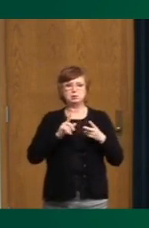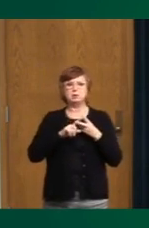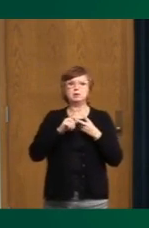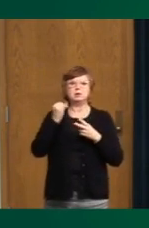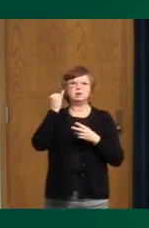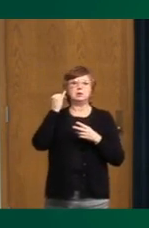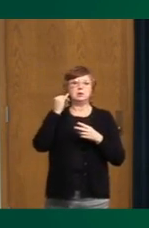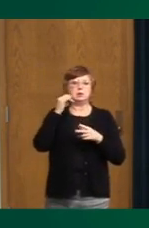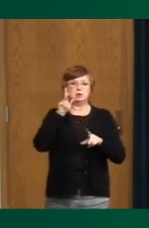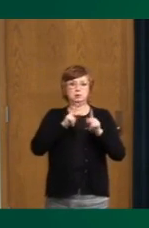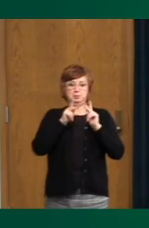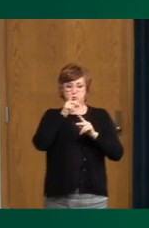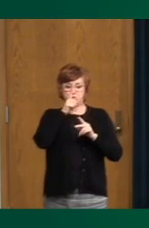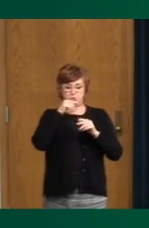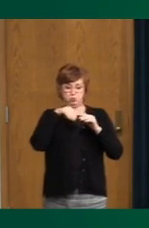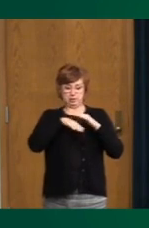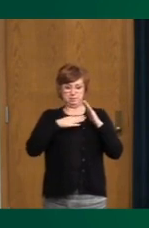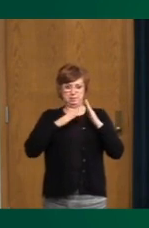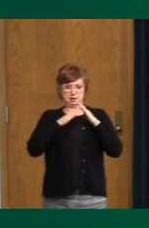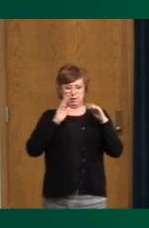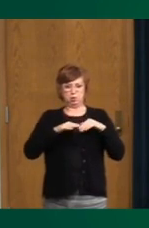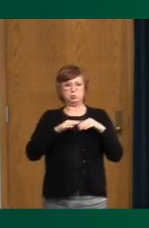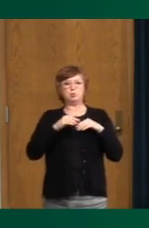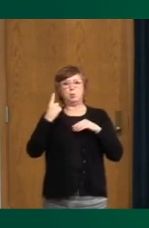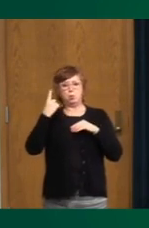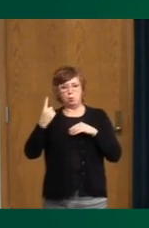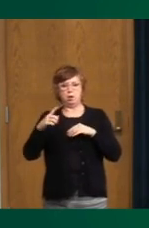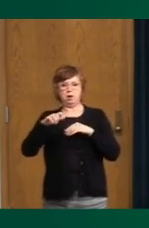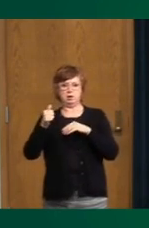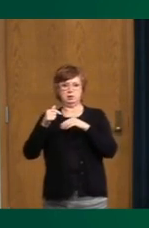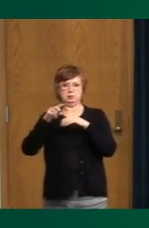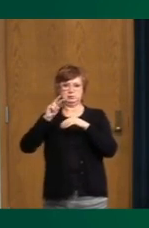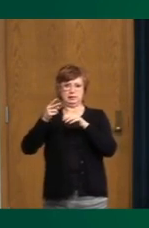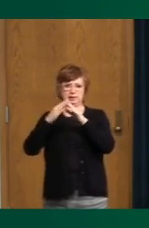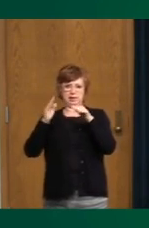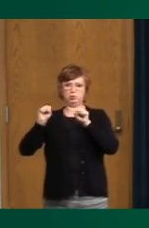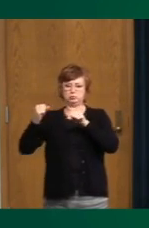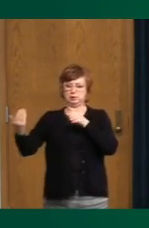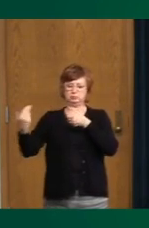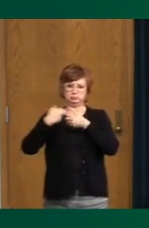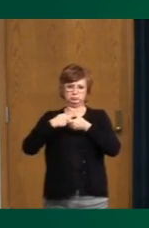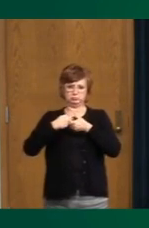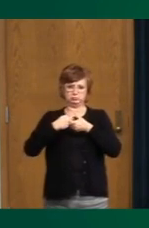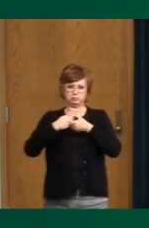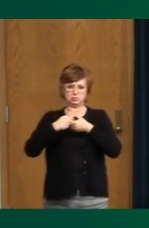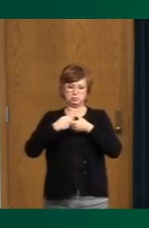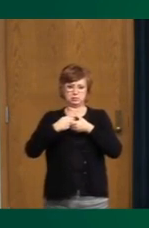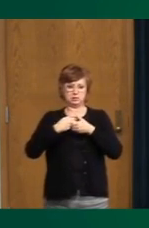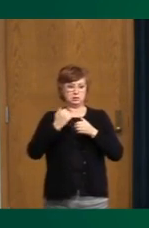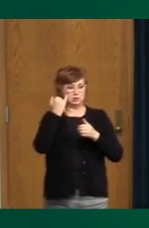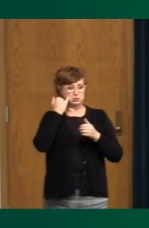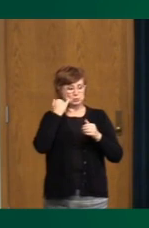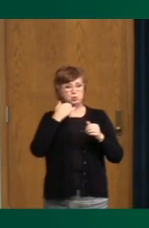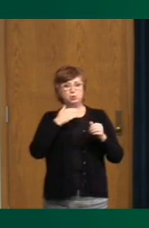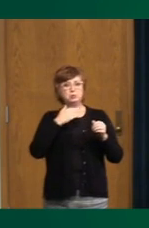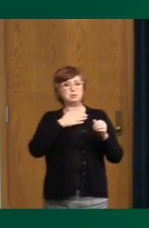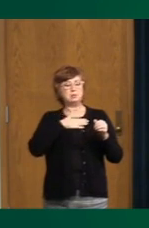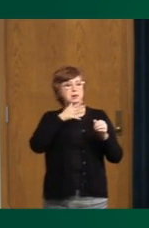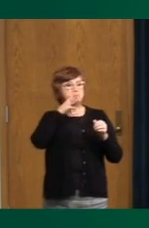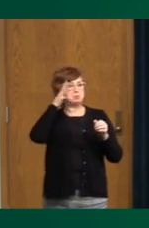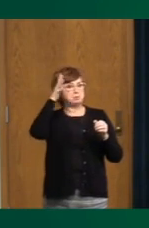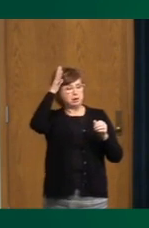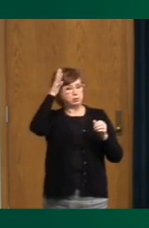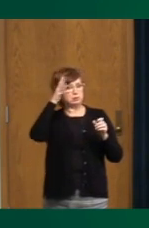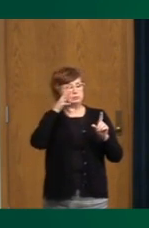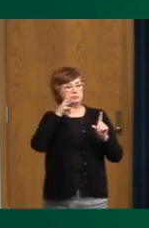contacts in their home to visitors from one other household. For example, if you have an elderly parent that is living alone, they can have